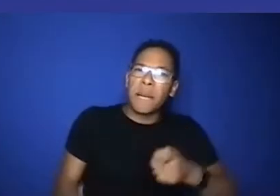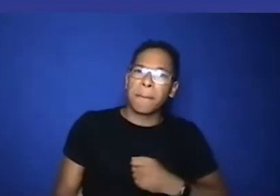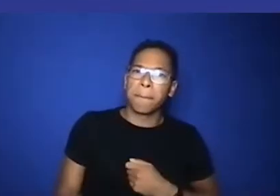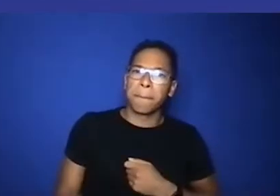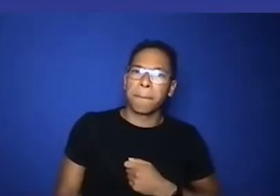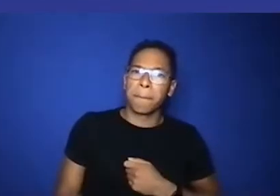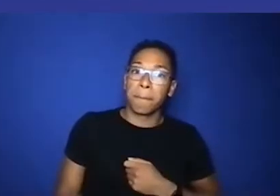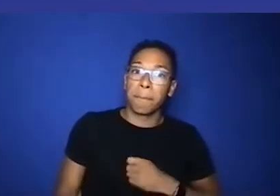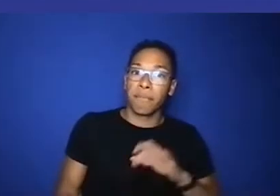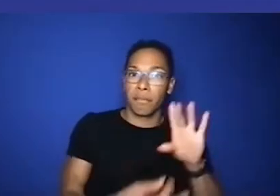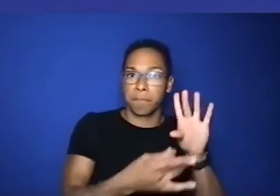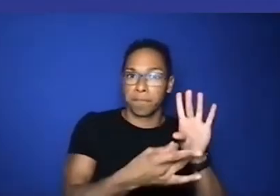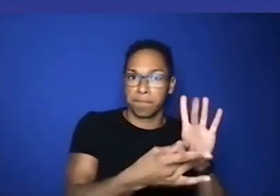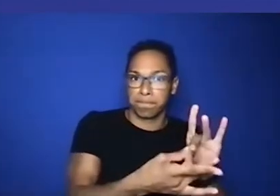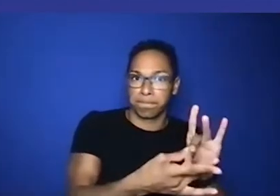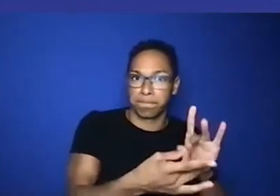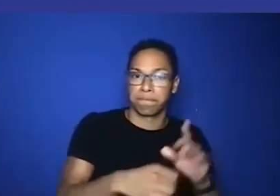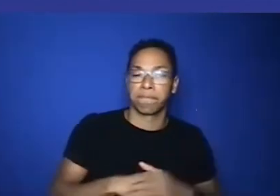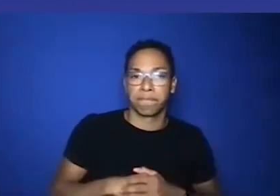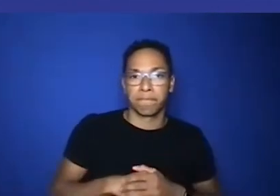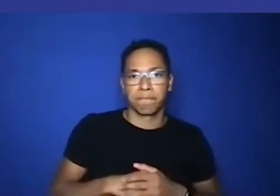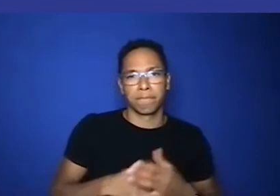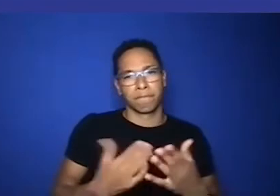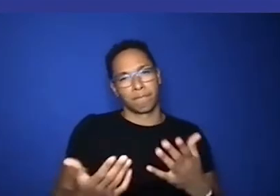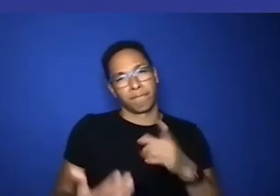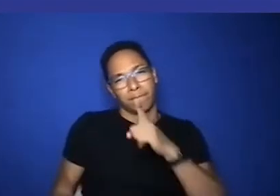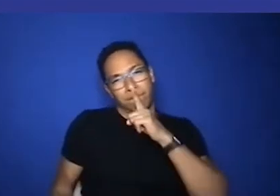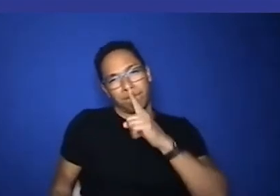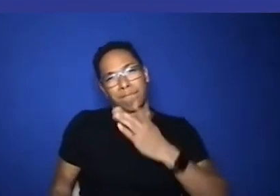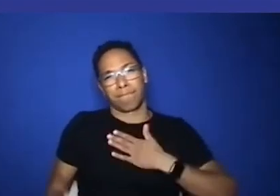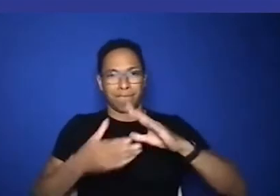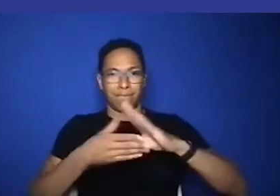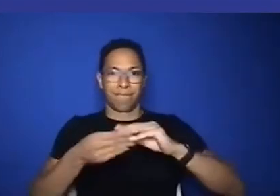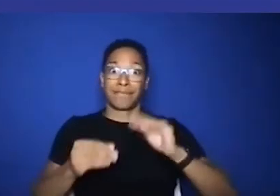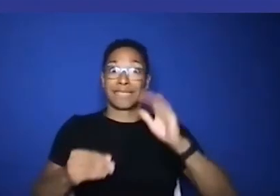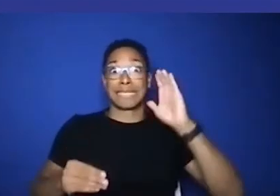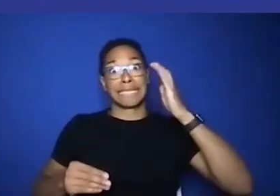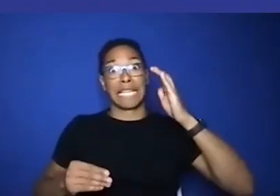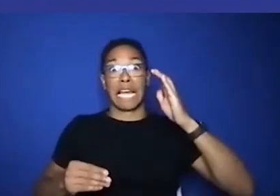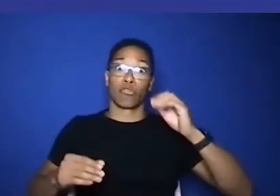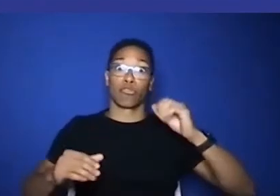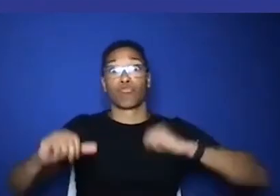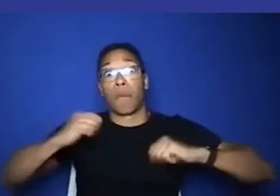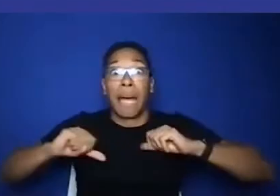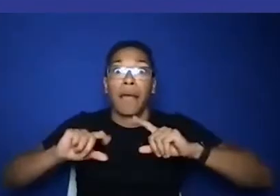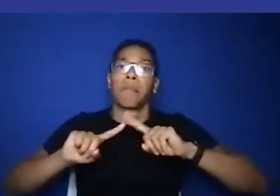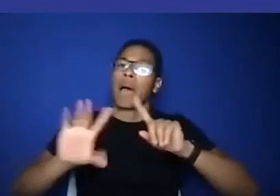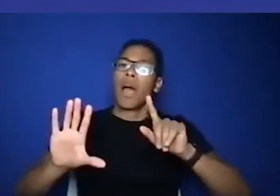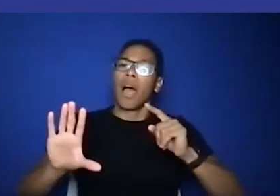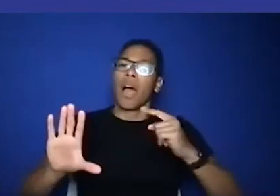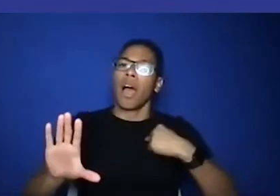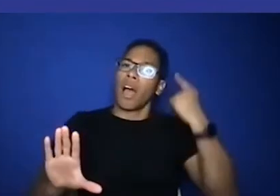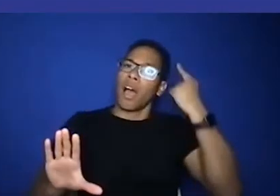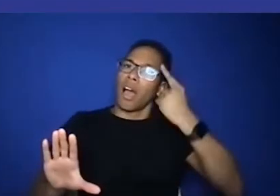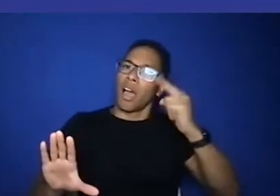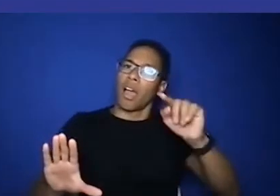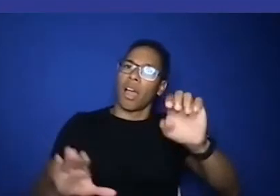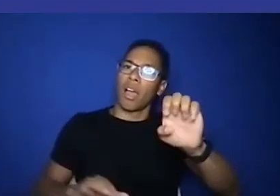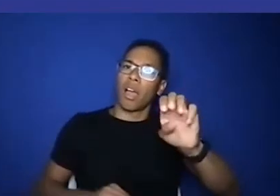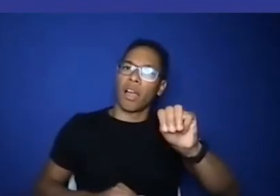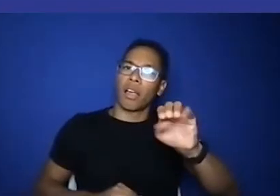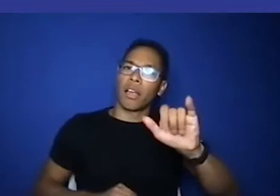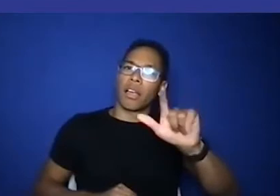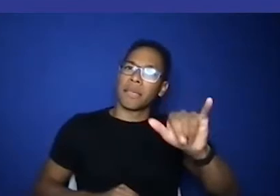awake thinking about, which sounds a little dramatic, but I was thinking about Emily's work and how I think that part